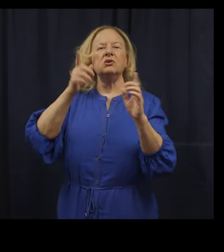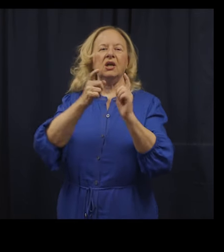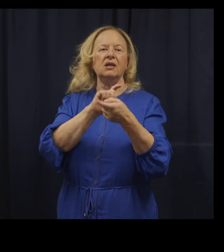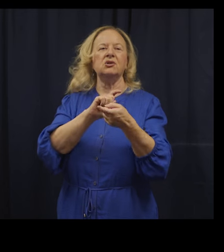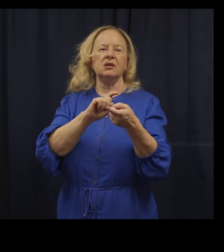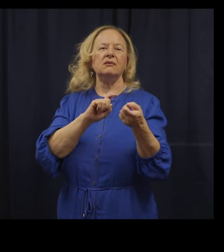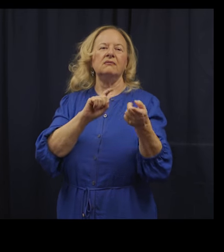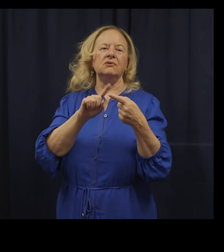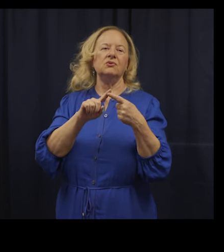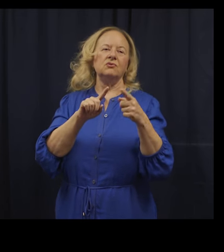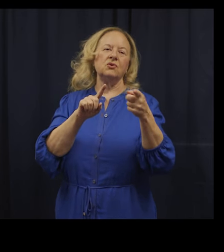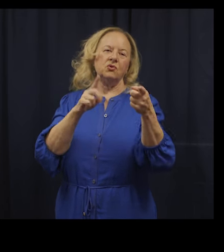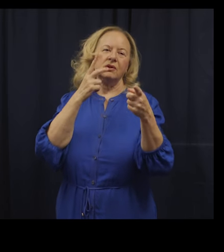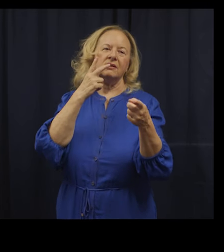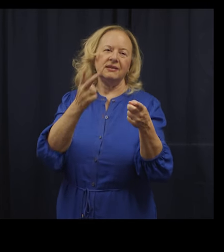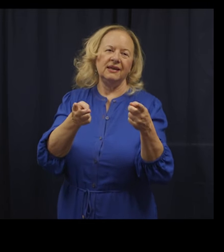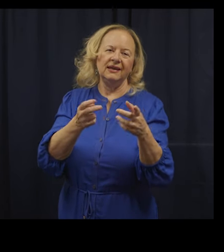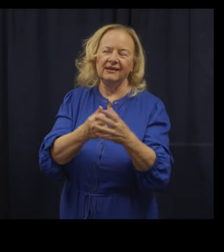dead fish,